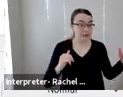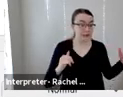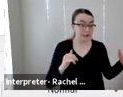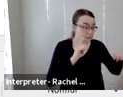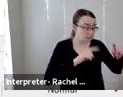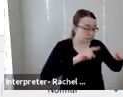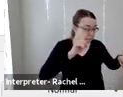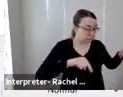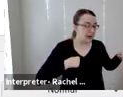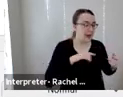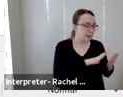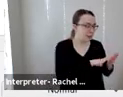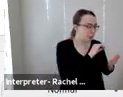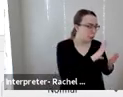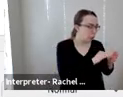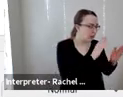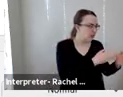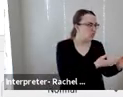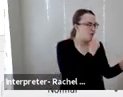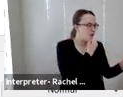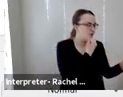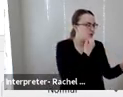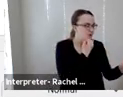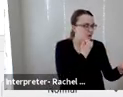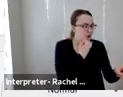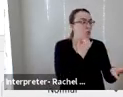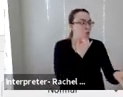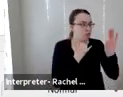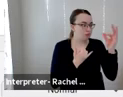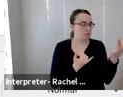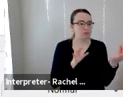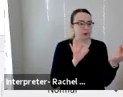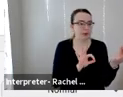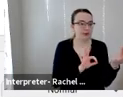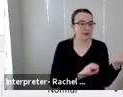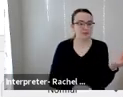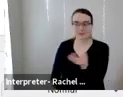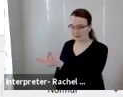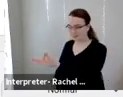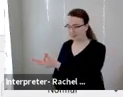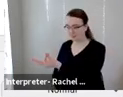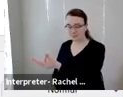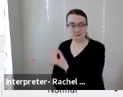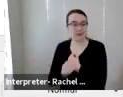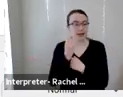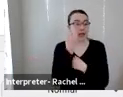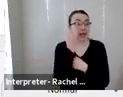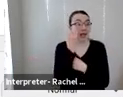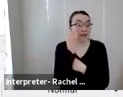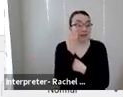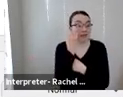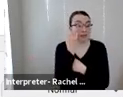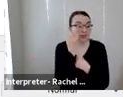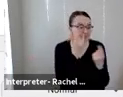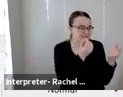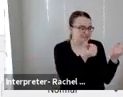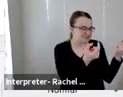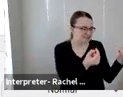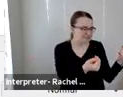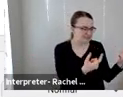learning what the wrong way to go is, right? If you get rid of lots and lots